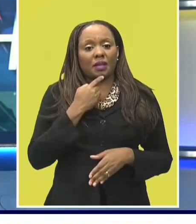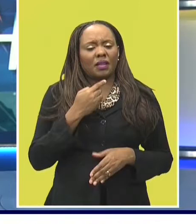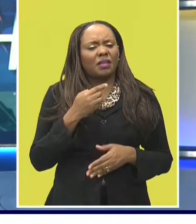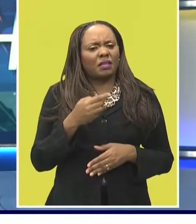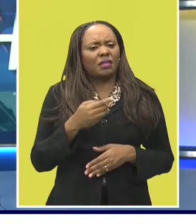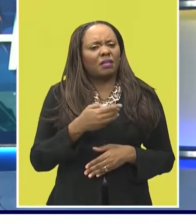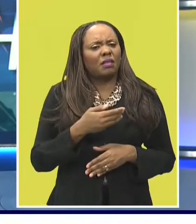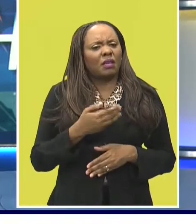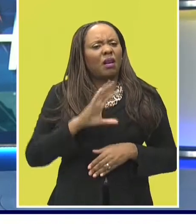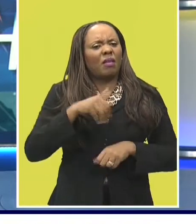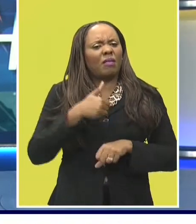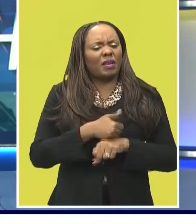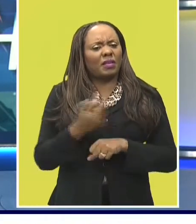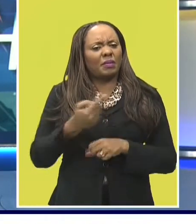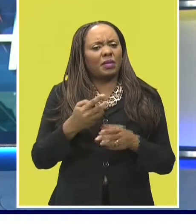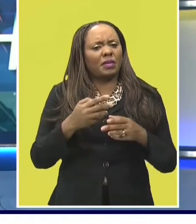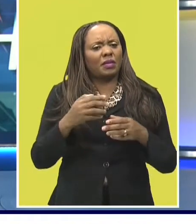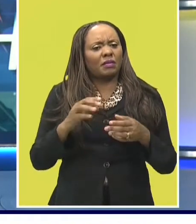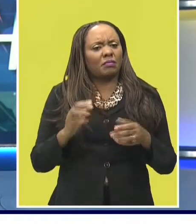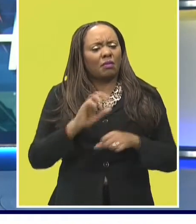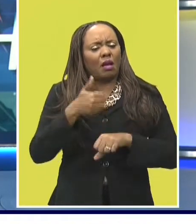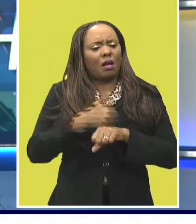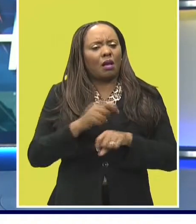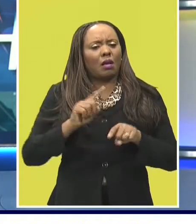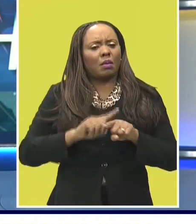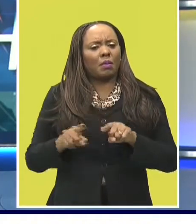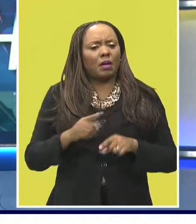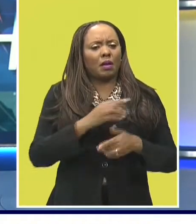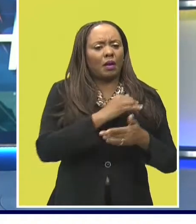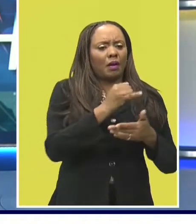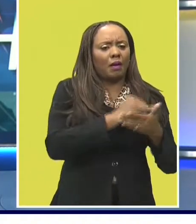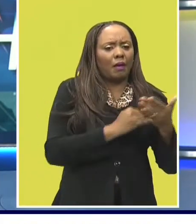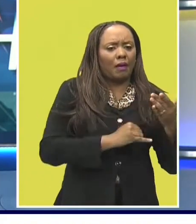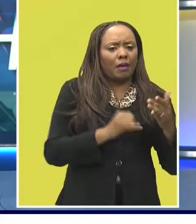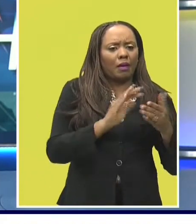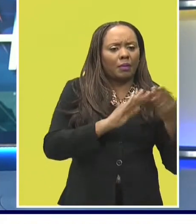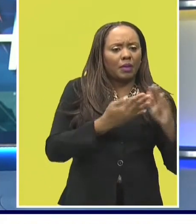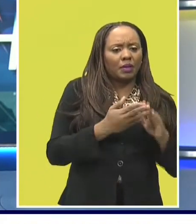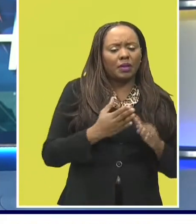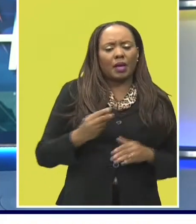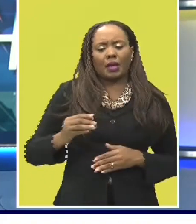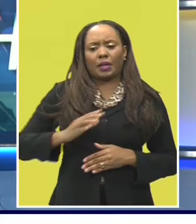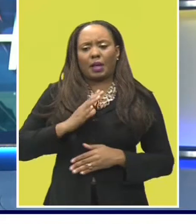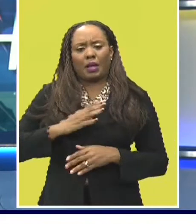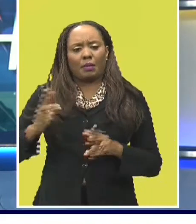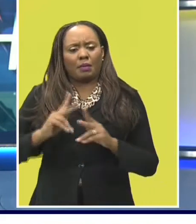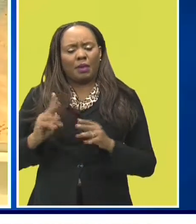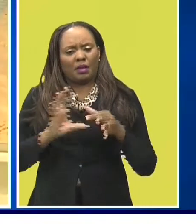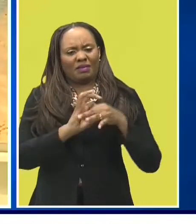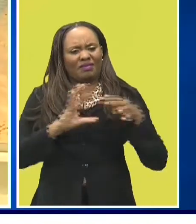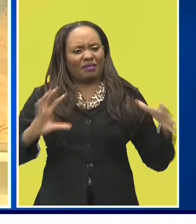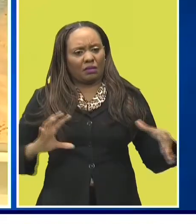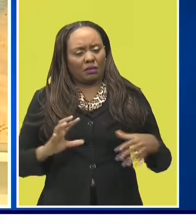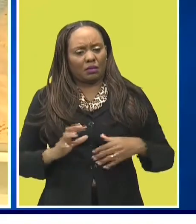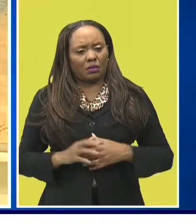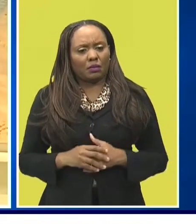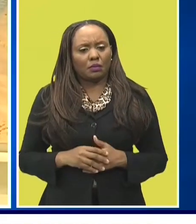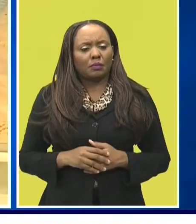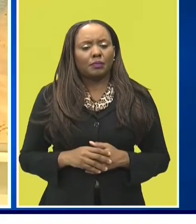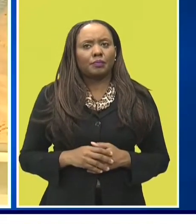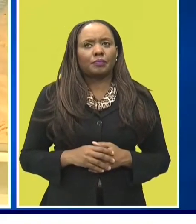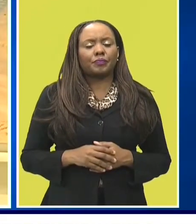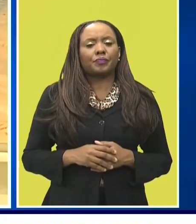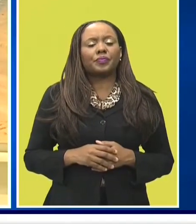place, but there appears to be a disconnect between the artistic community and the official channels. We've been on a